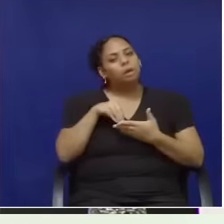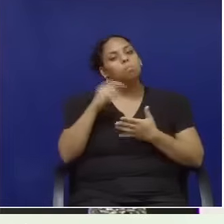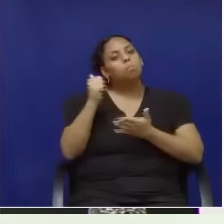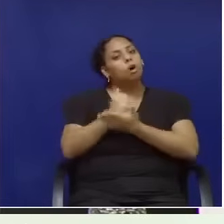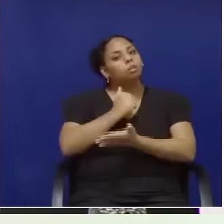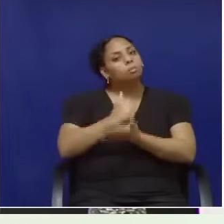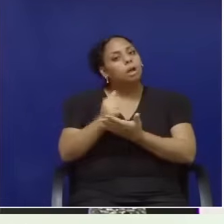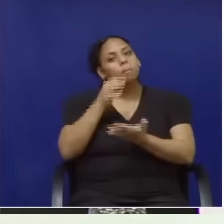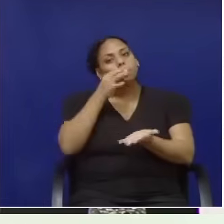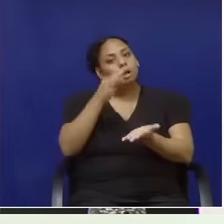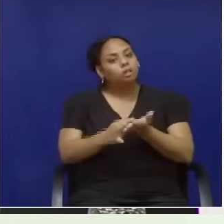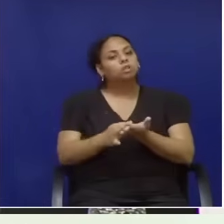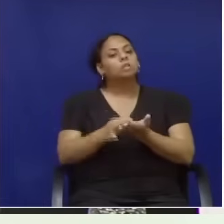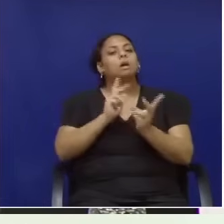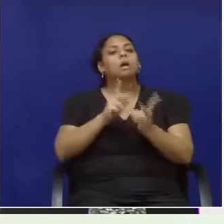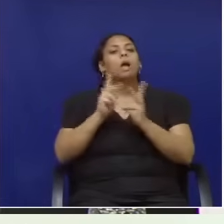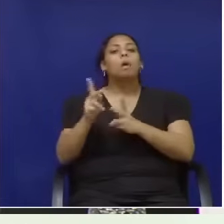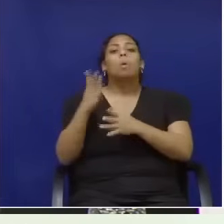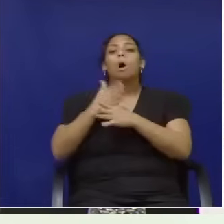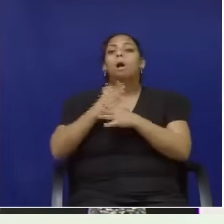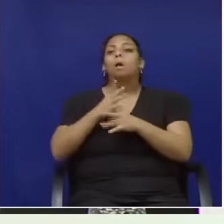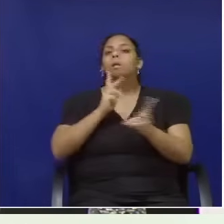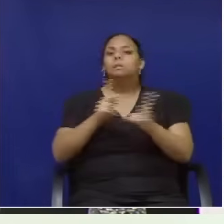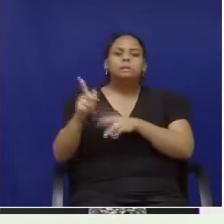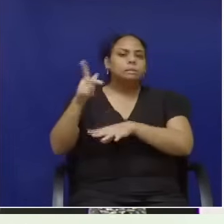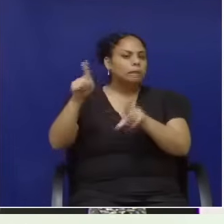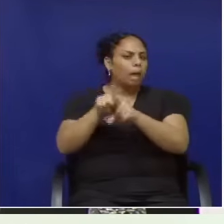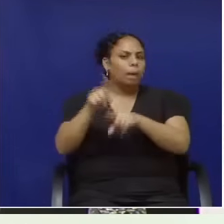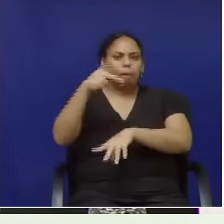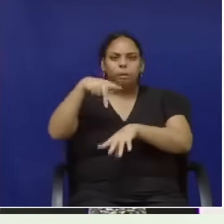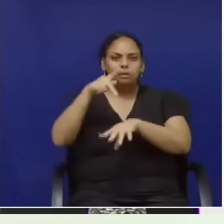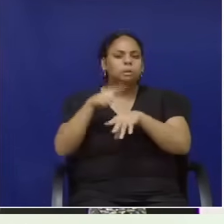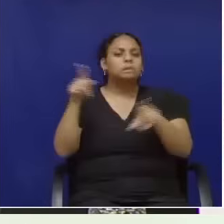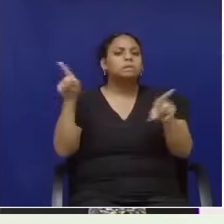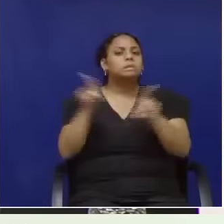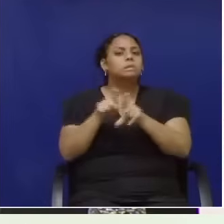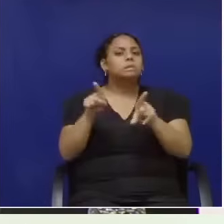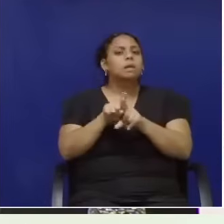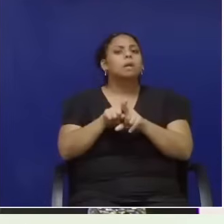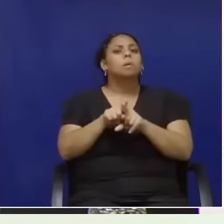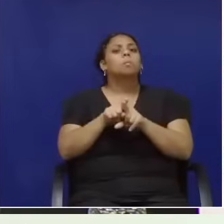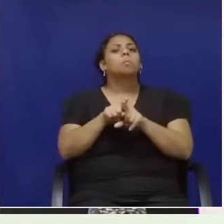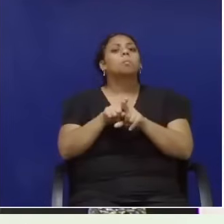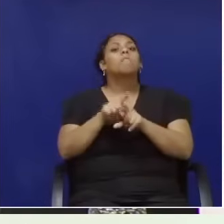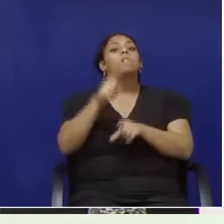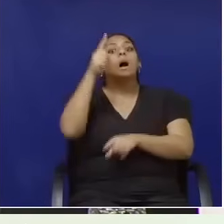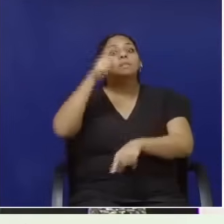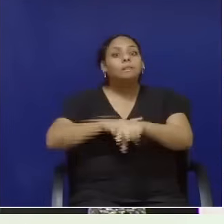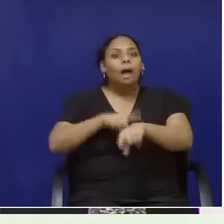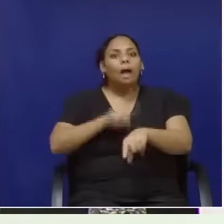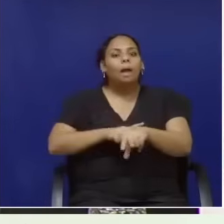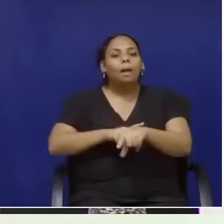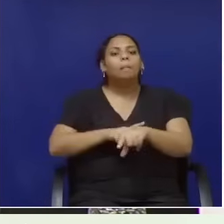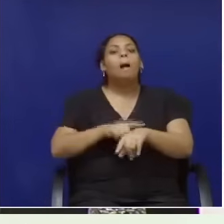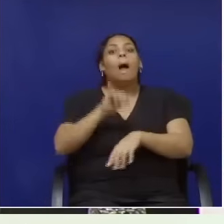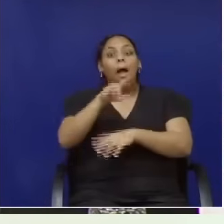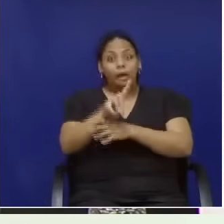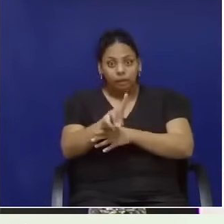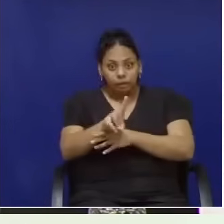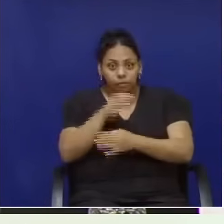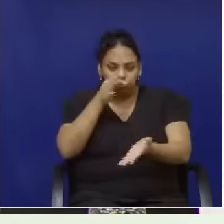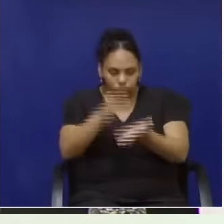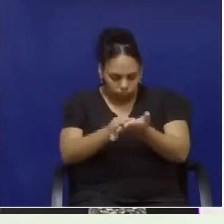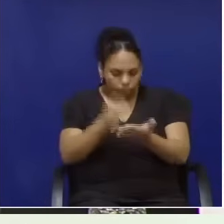applications, again, working along the same principles, as well as the first-time ID applications is one of